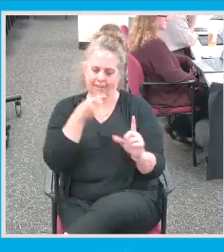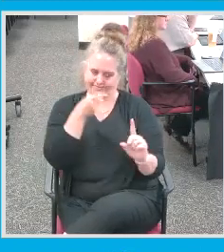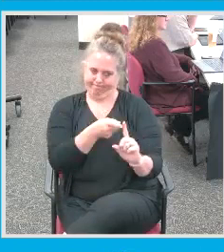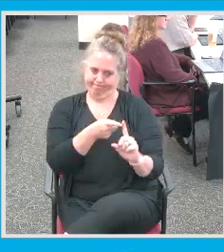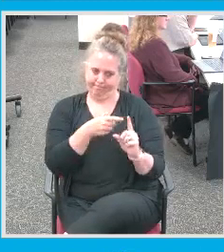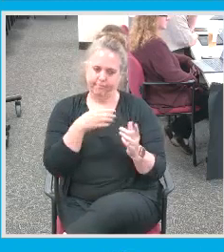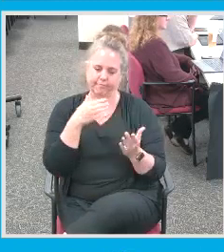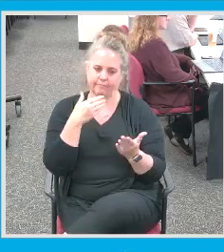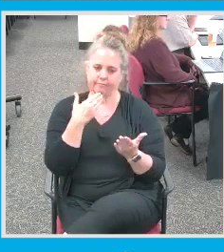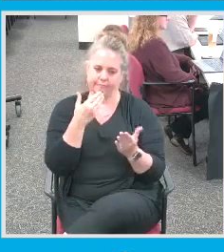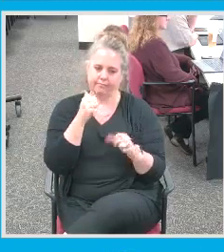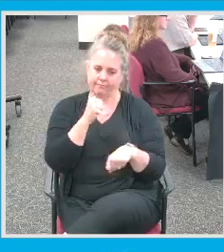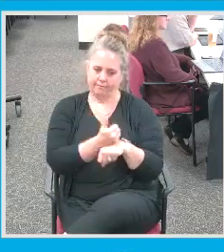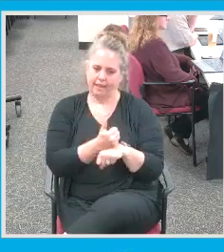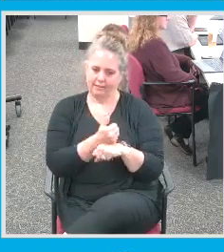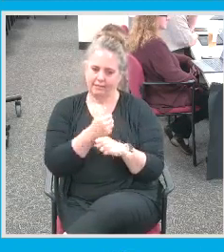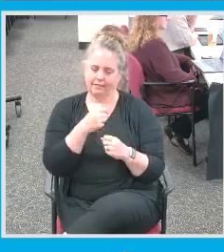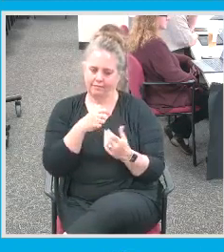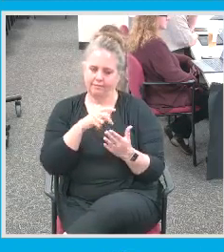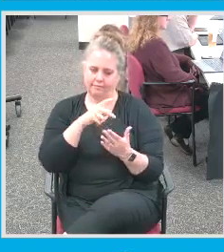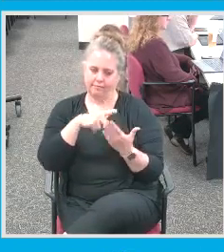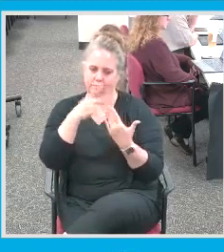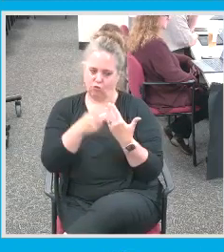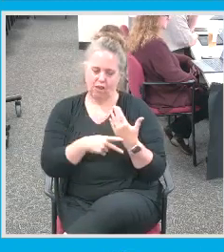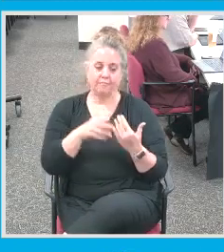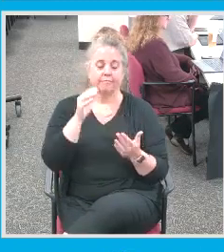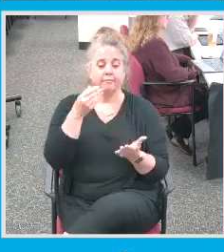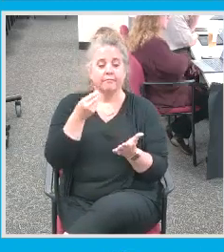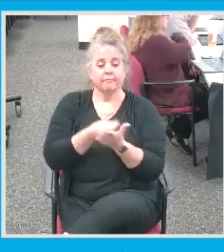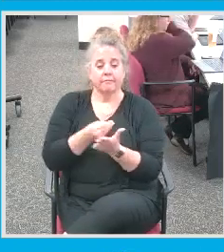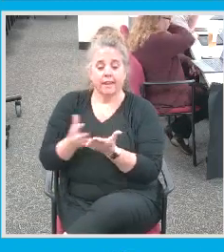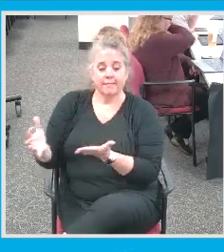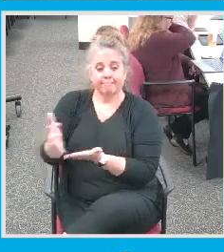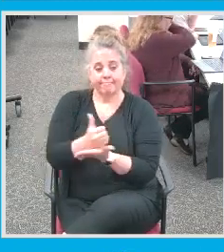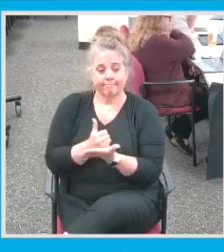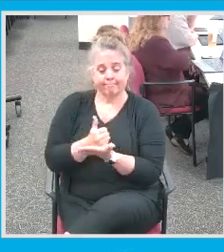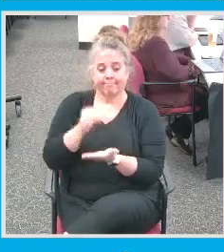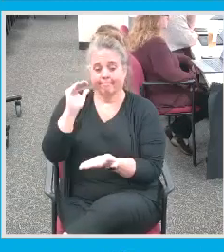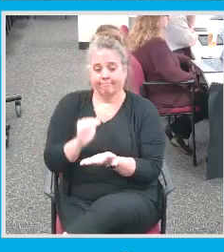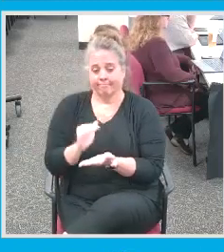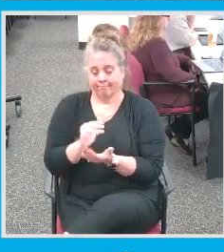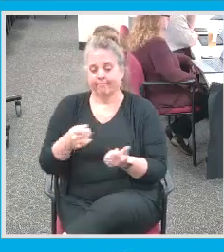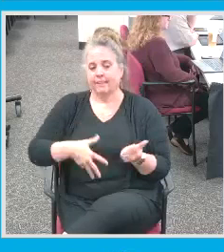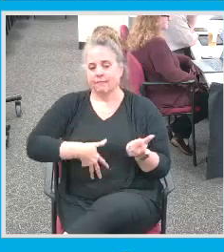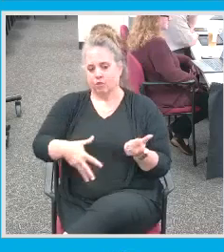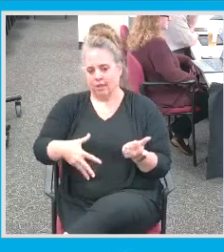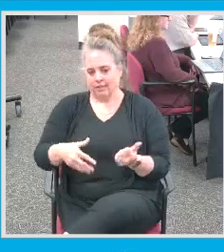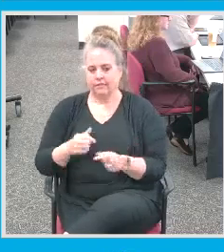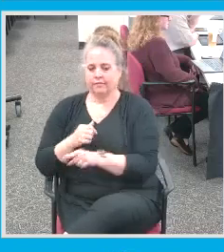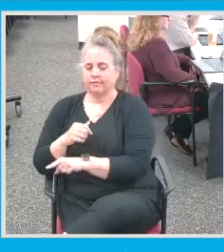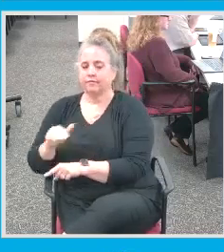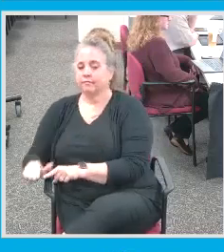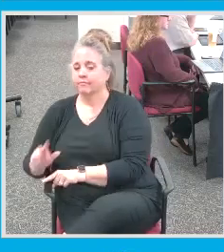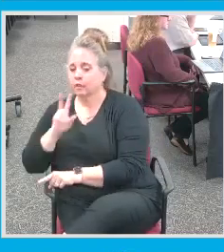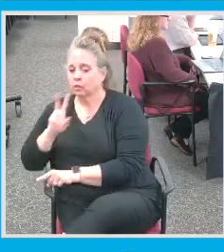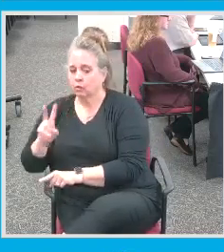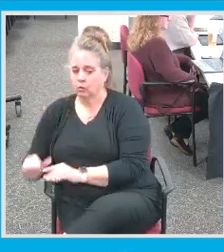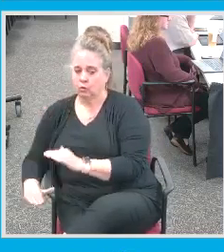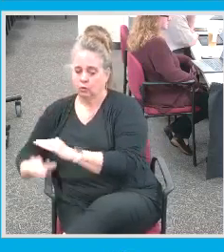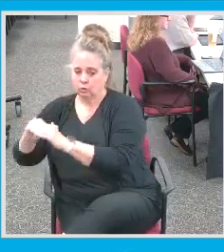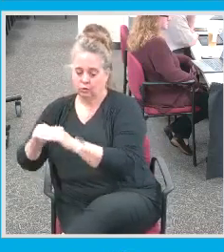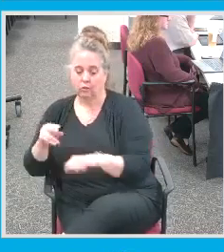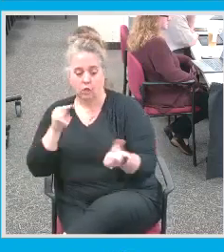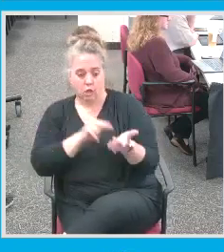families from pregnancy through their child's second birthday. We provide registered nurses who develop a long-term relationship with these